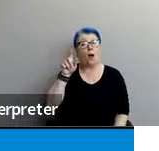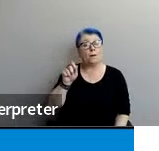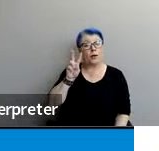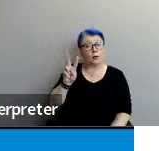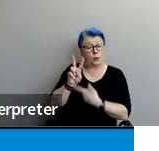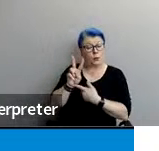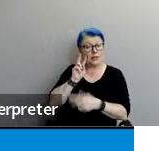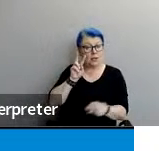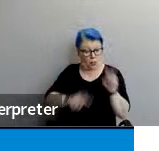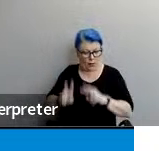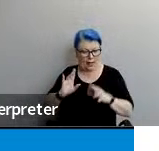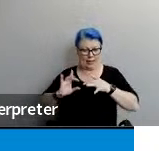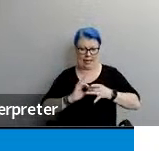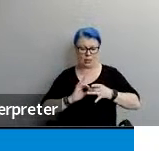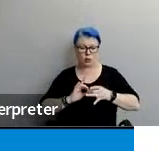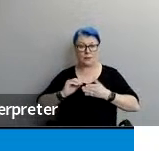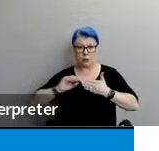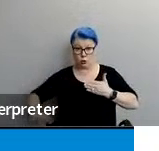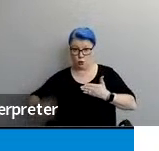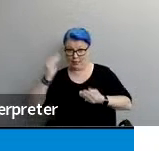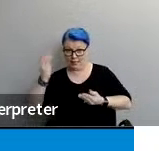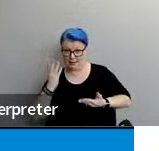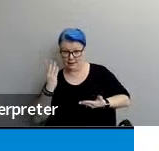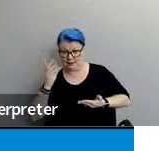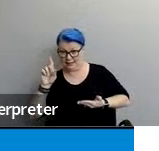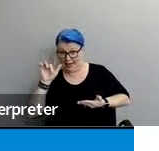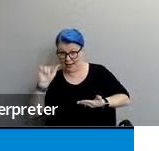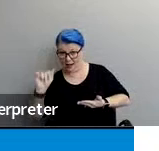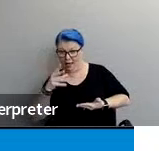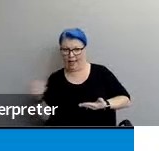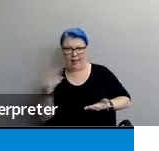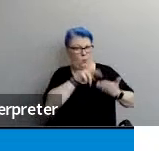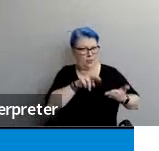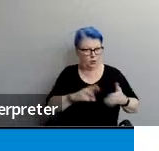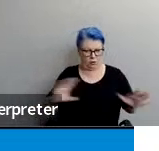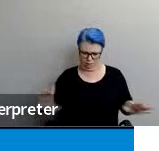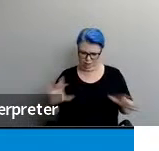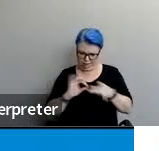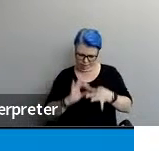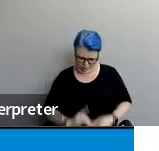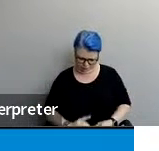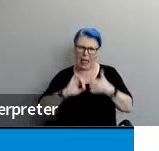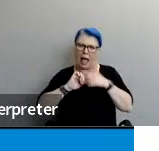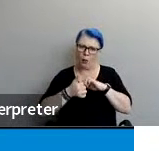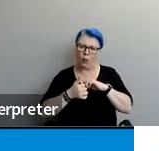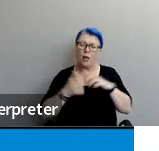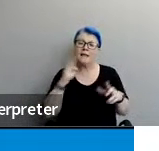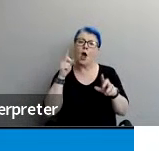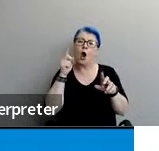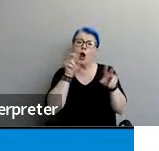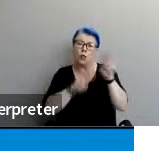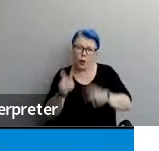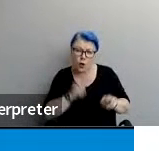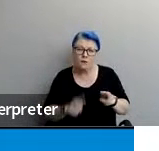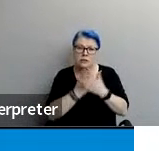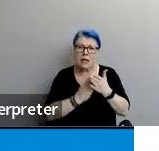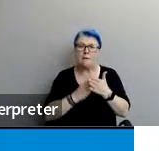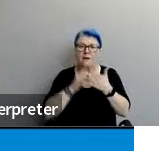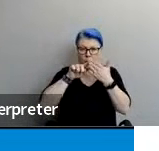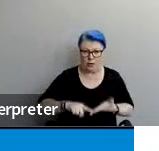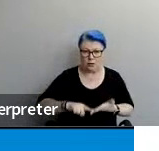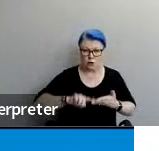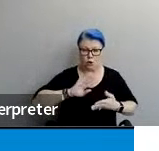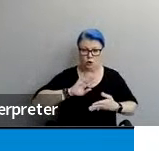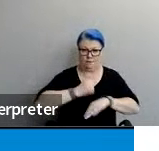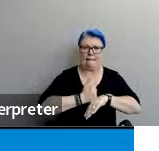the connections between student data and the research. And so again, they're looking at some of those research-based factors